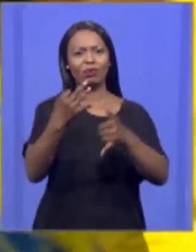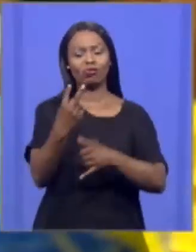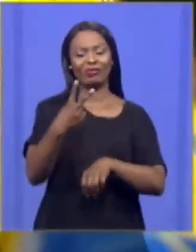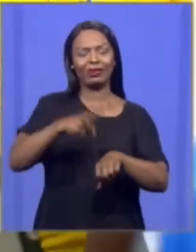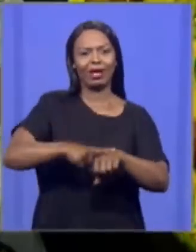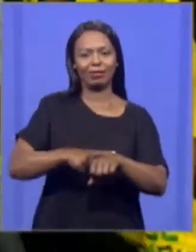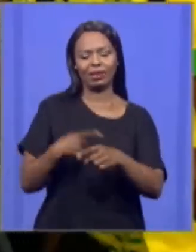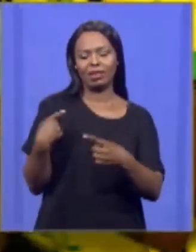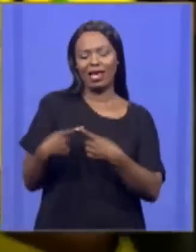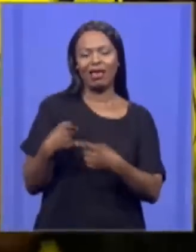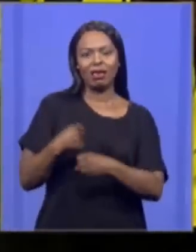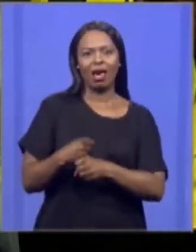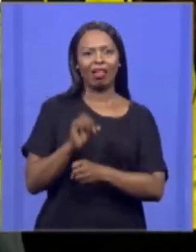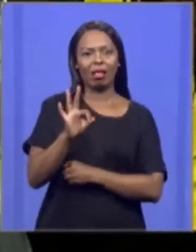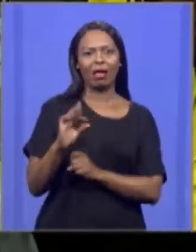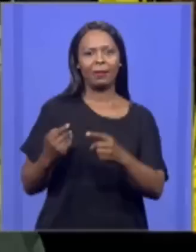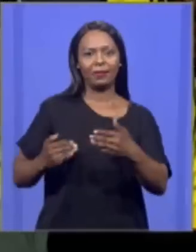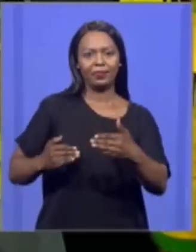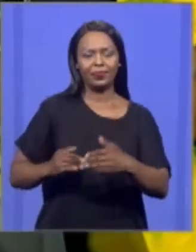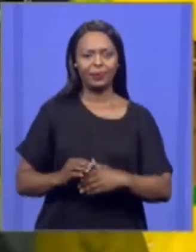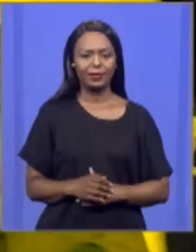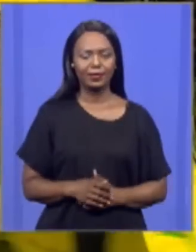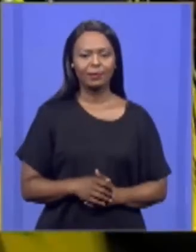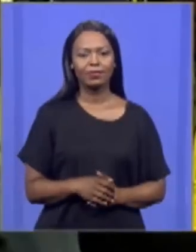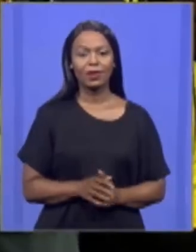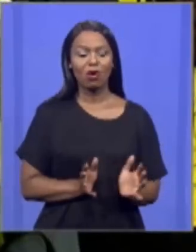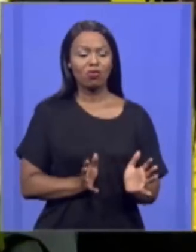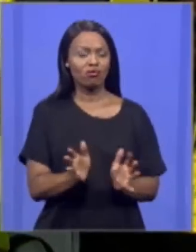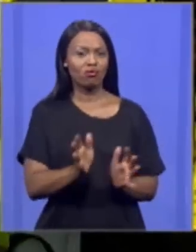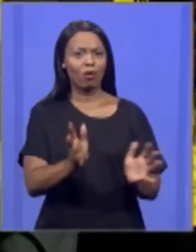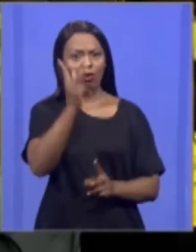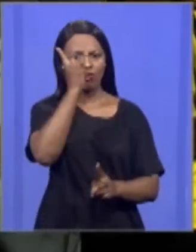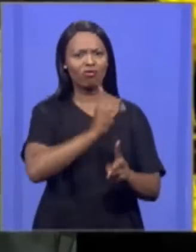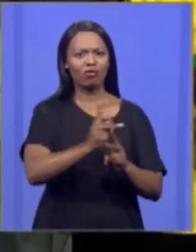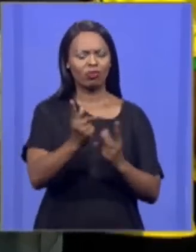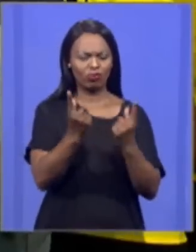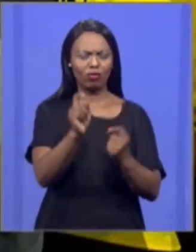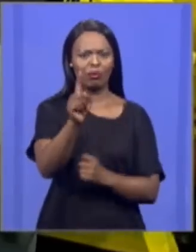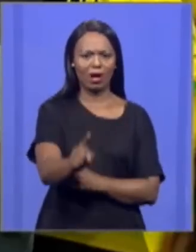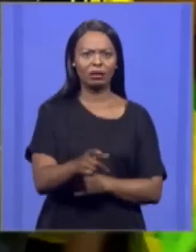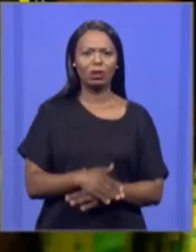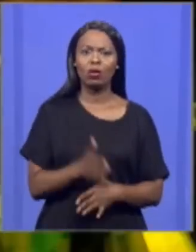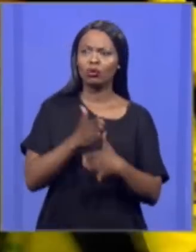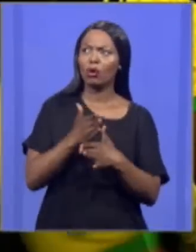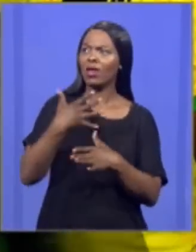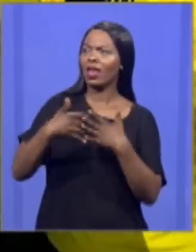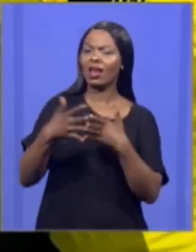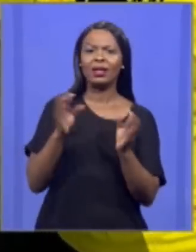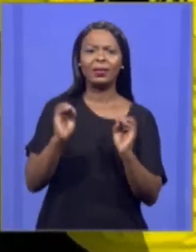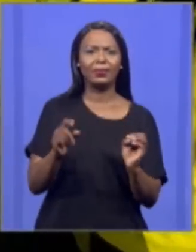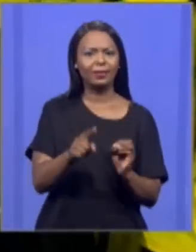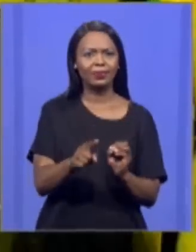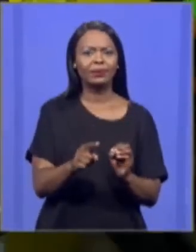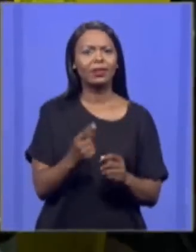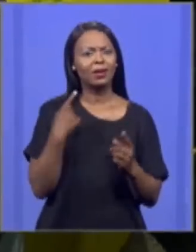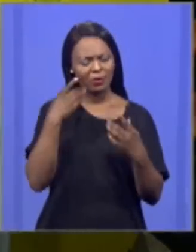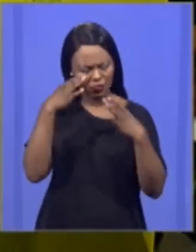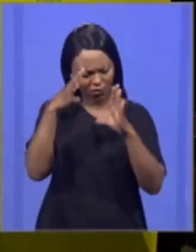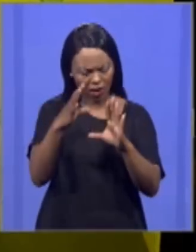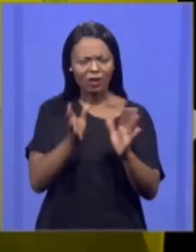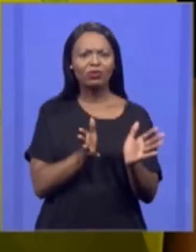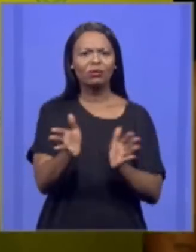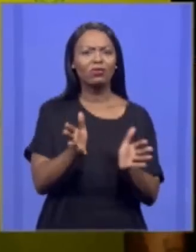meraro. It's about time that the ladies, they play football professionally, you know. They don't have to have two jobs to go to work, 9 to 5 job, and come back and